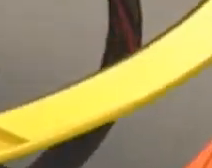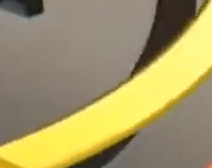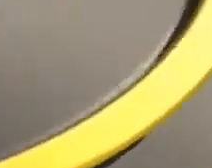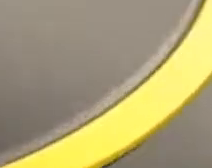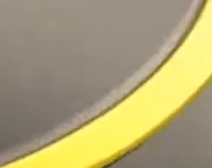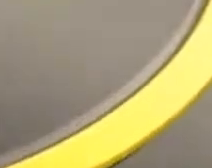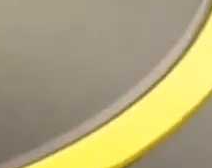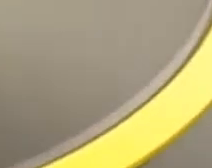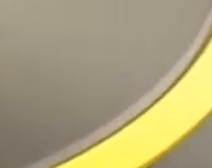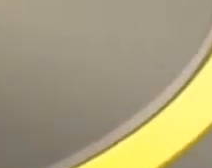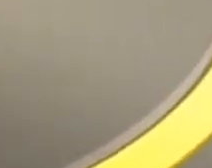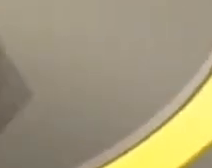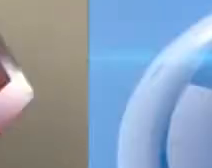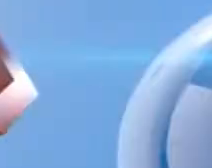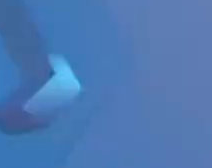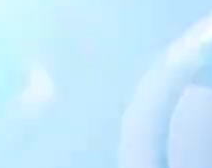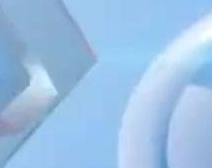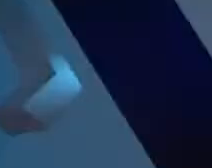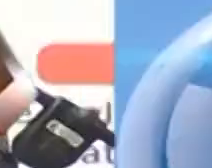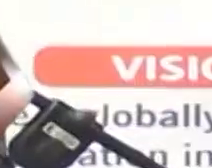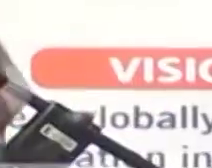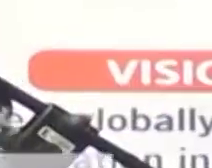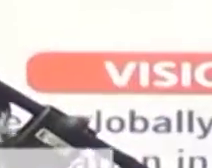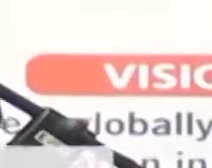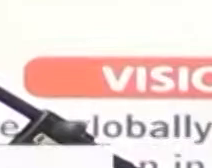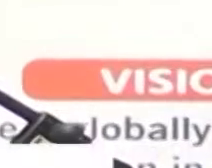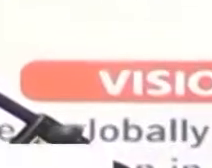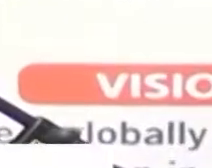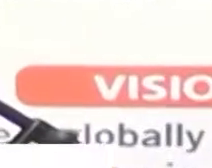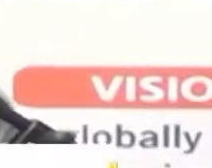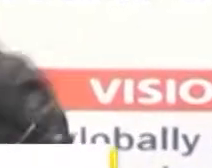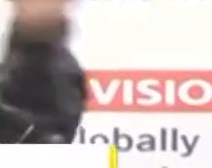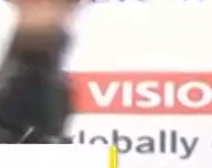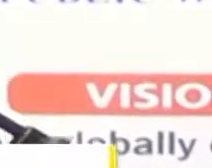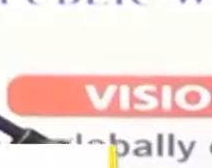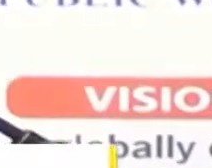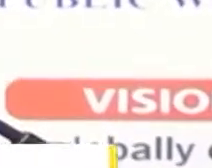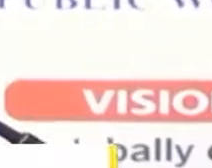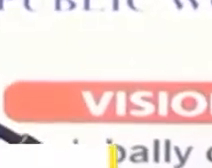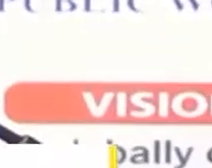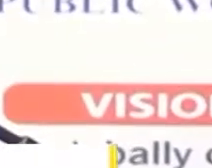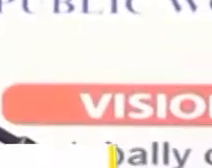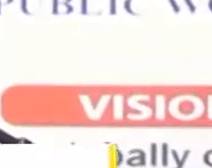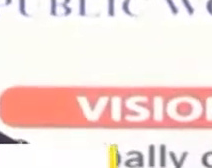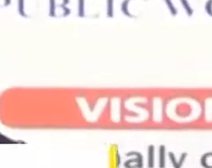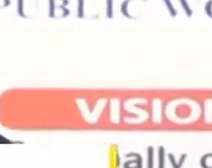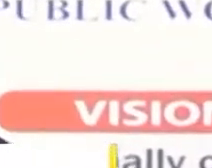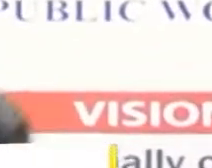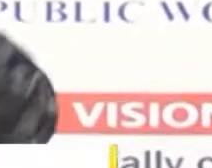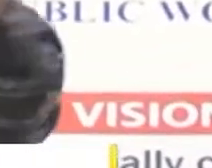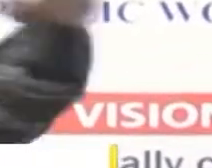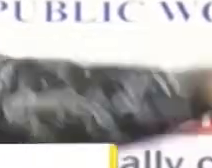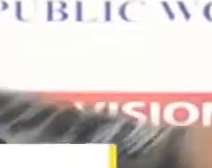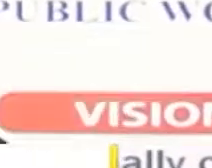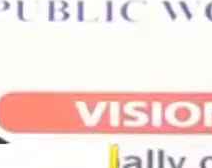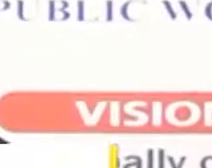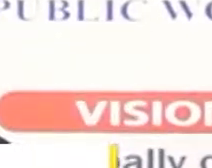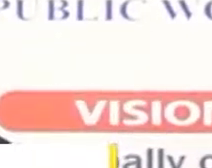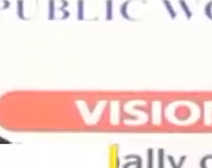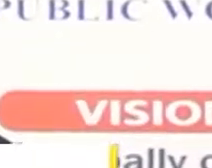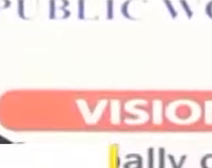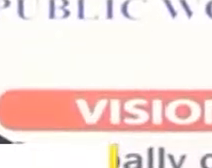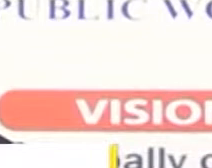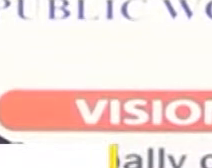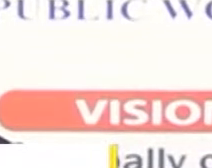Kwenye Darubini hii leo. This is not a process of trying to get kura for one person, one MCA,